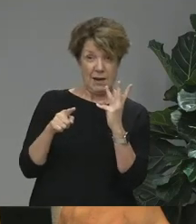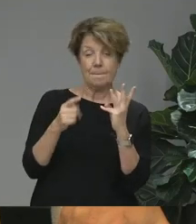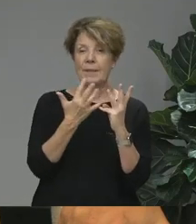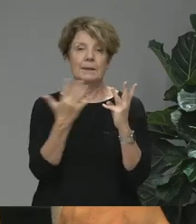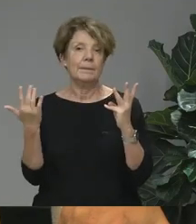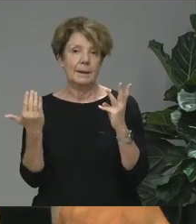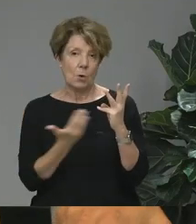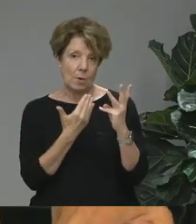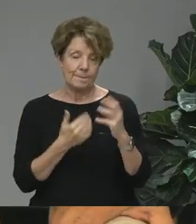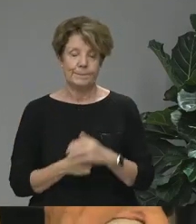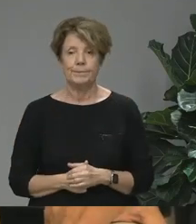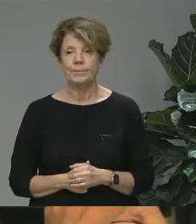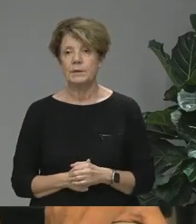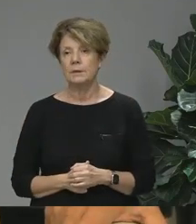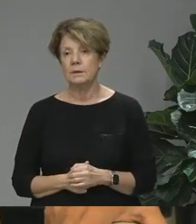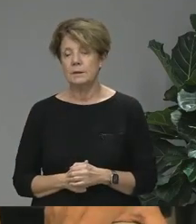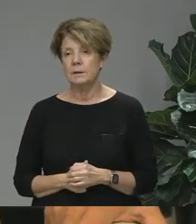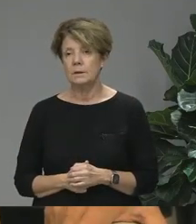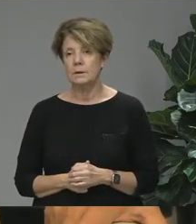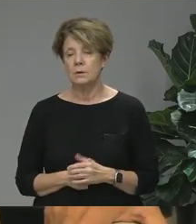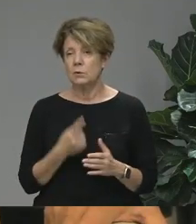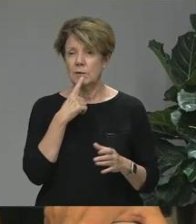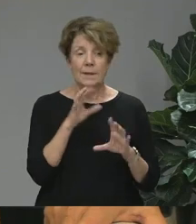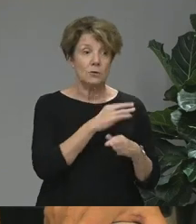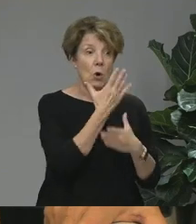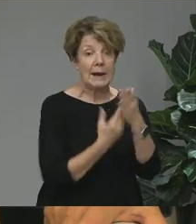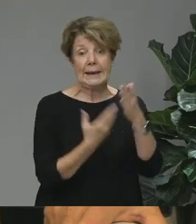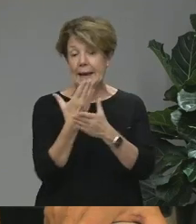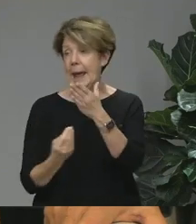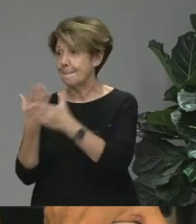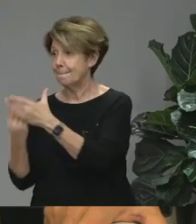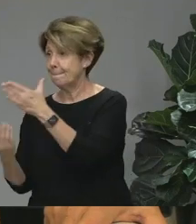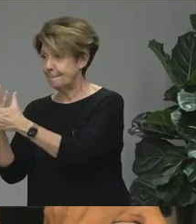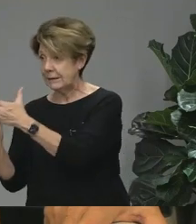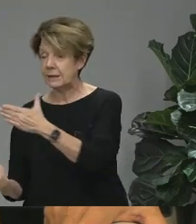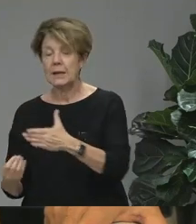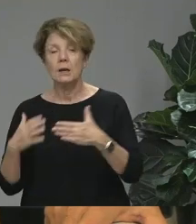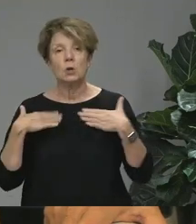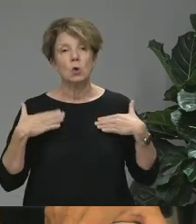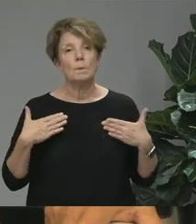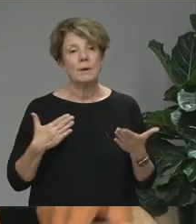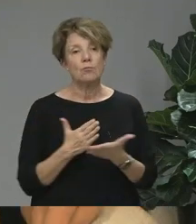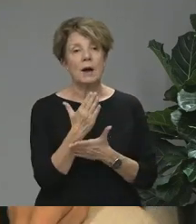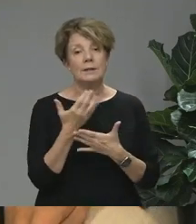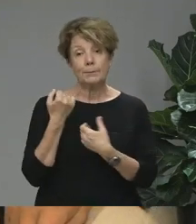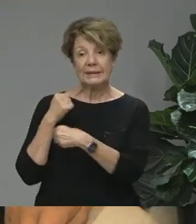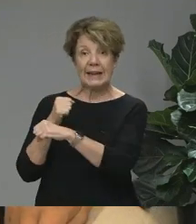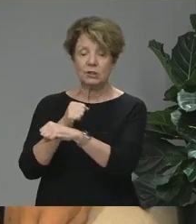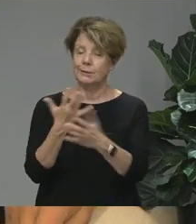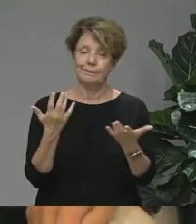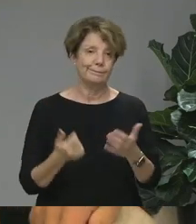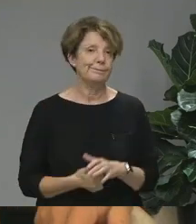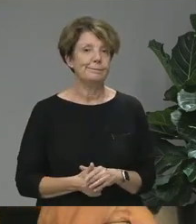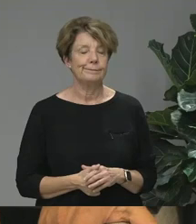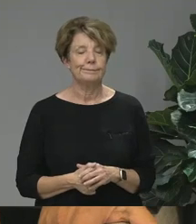that there are not great gulfs in human rights protection is exposed, I would